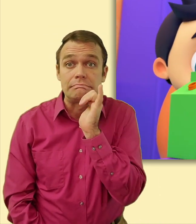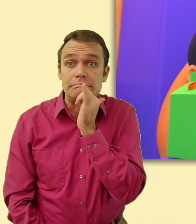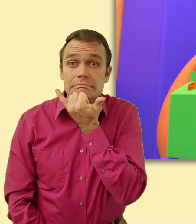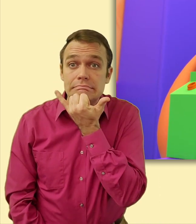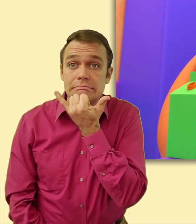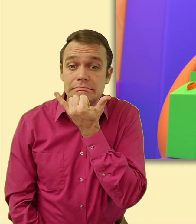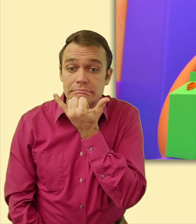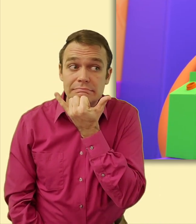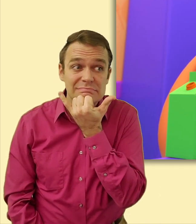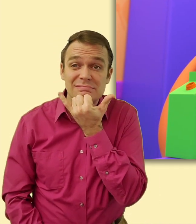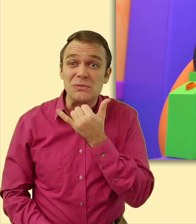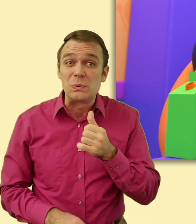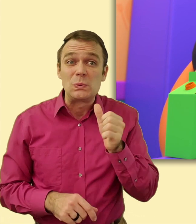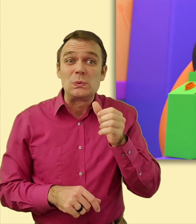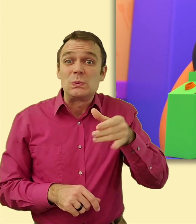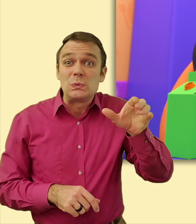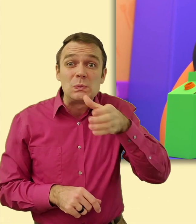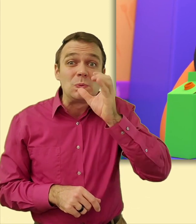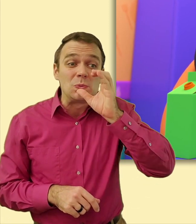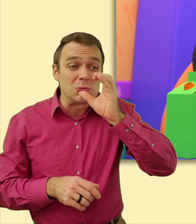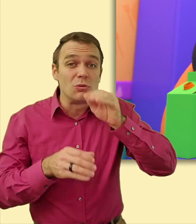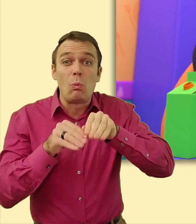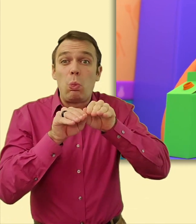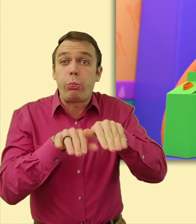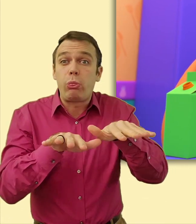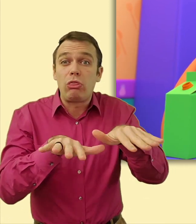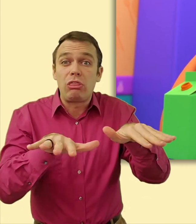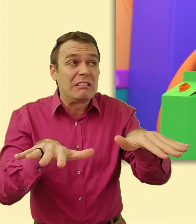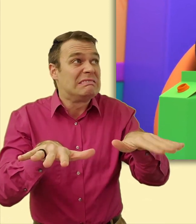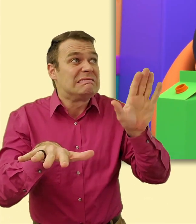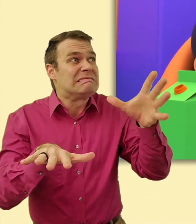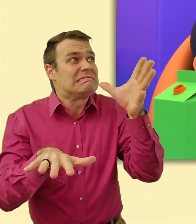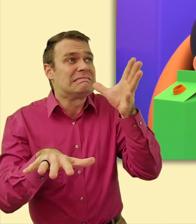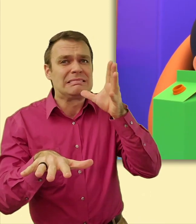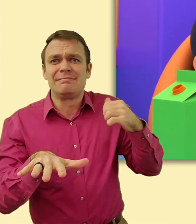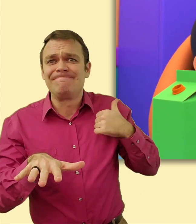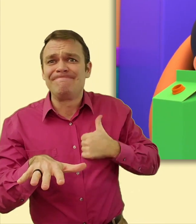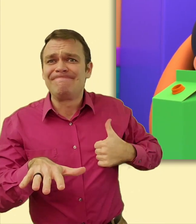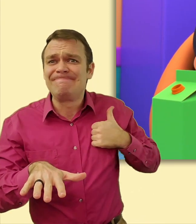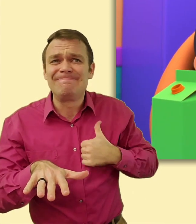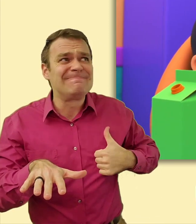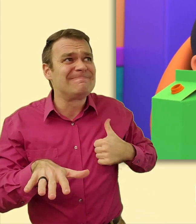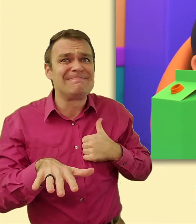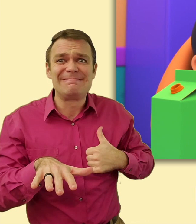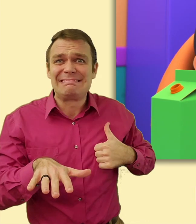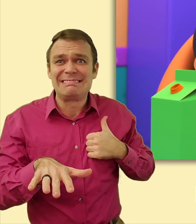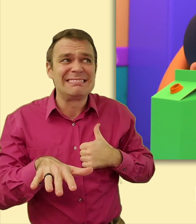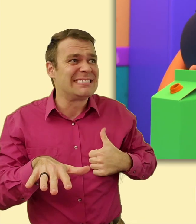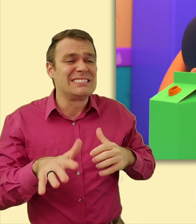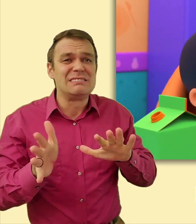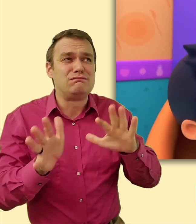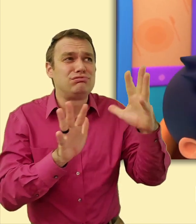Uh-oh, uh-oh, I spilled the apple juice, uh-oh. Mommy, I'm so sorry now,